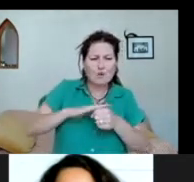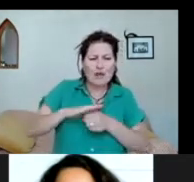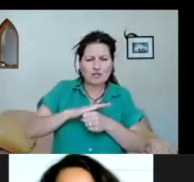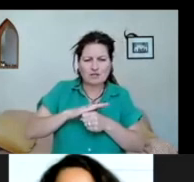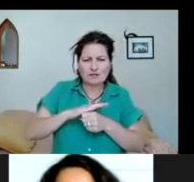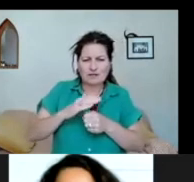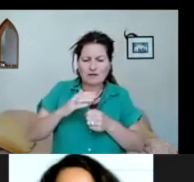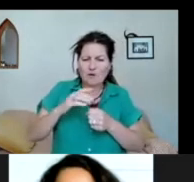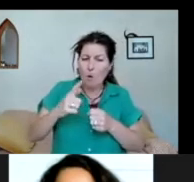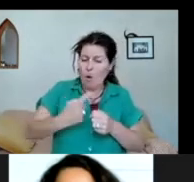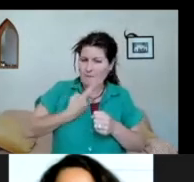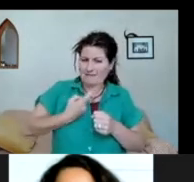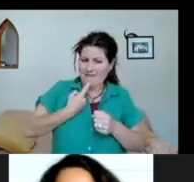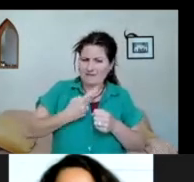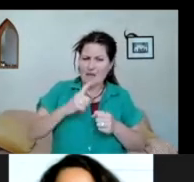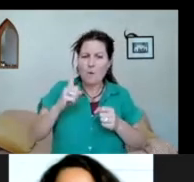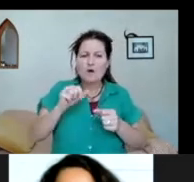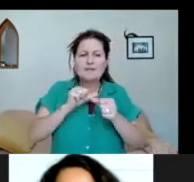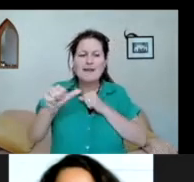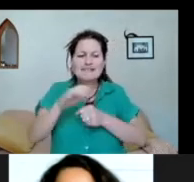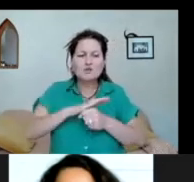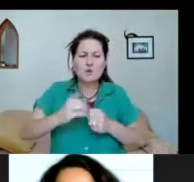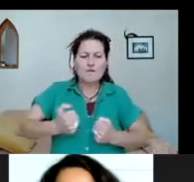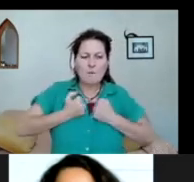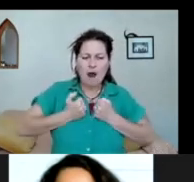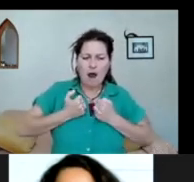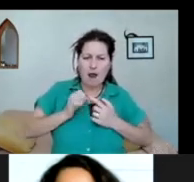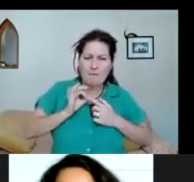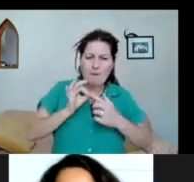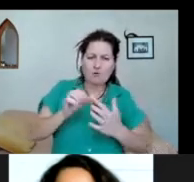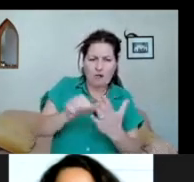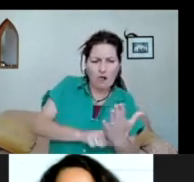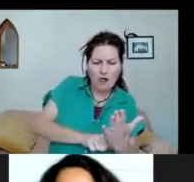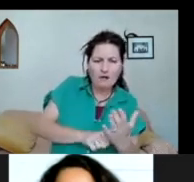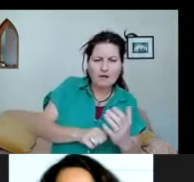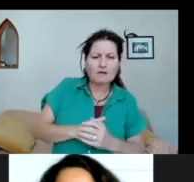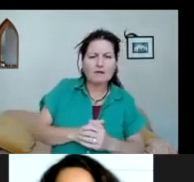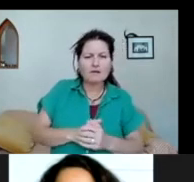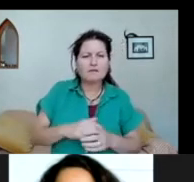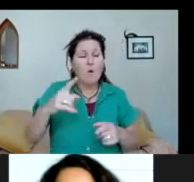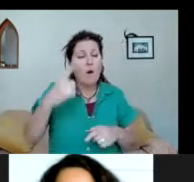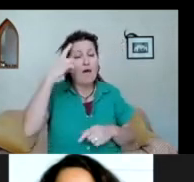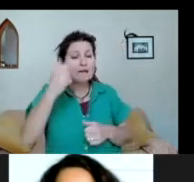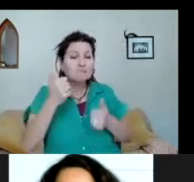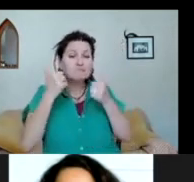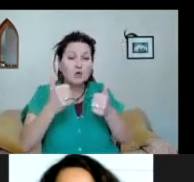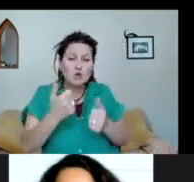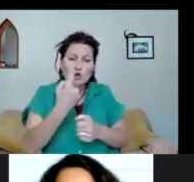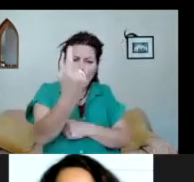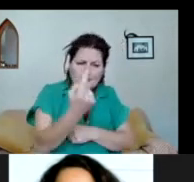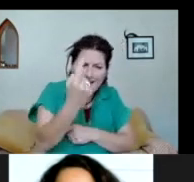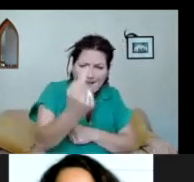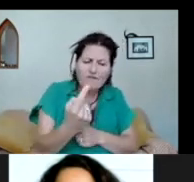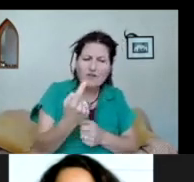Do you want to take this, Rachel? I mean, it's definitely about as well outlining an ideal scenario. So what would be the